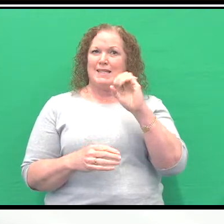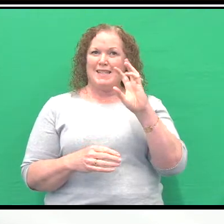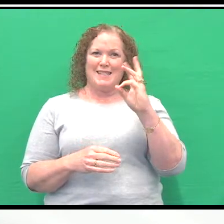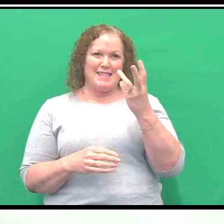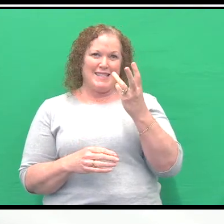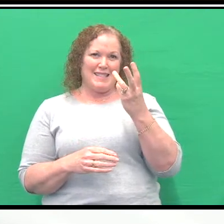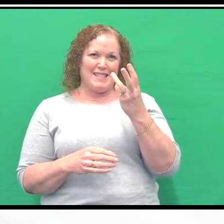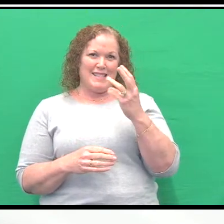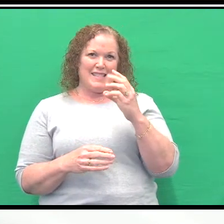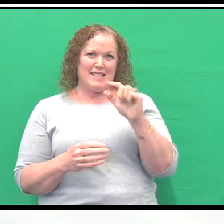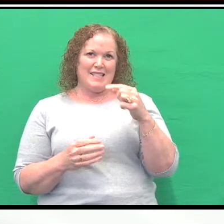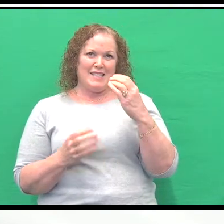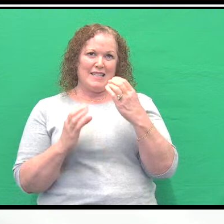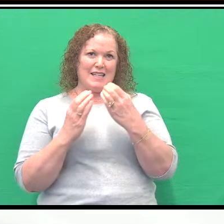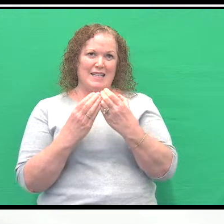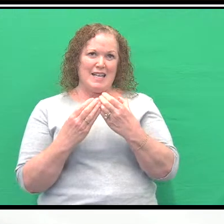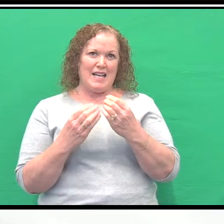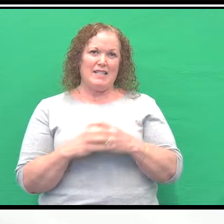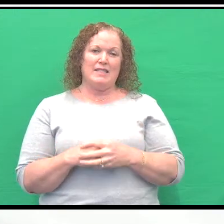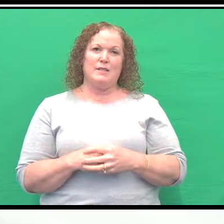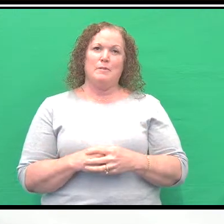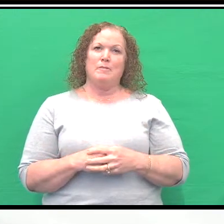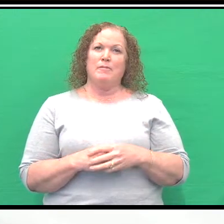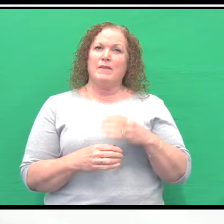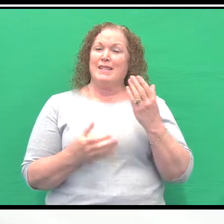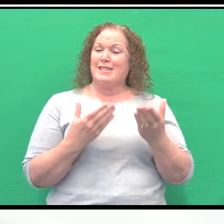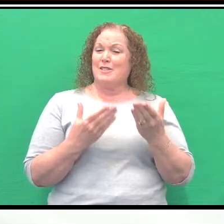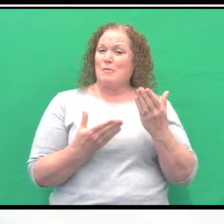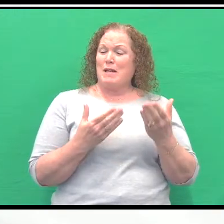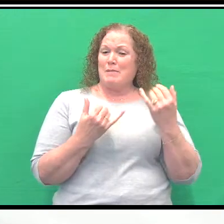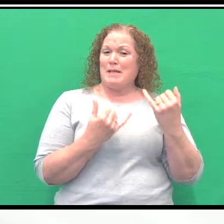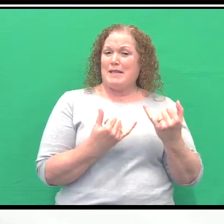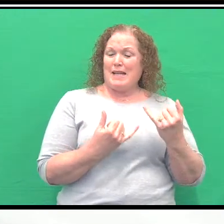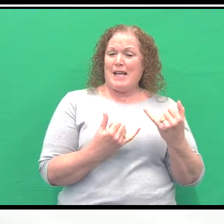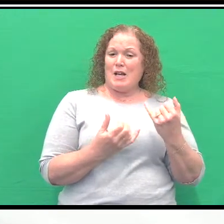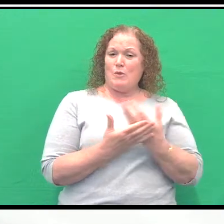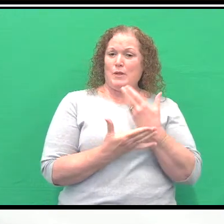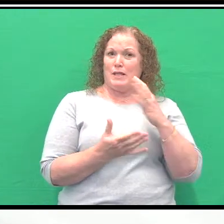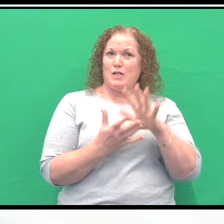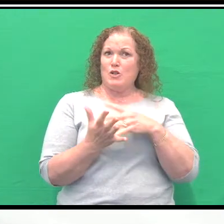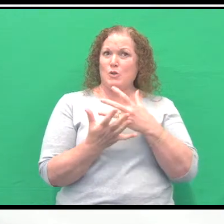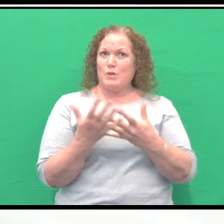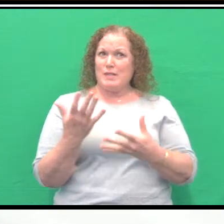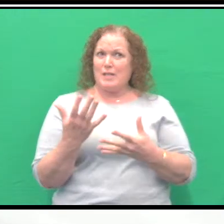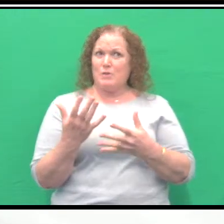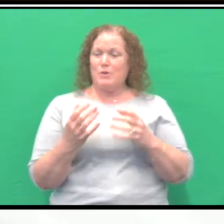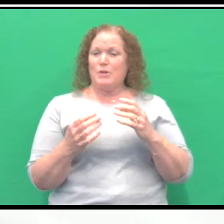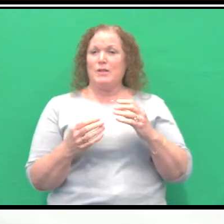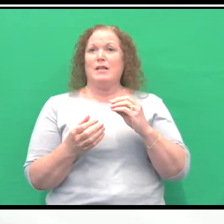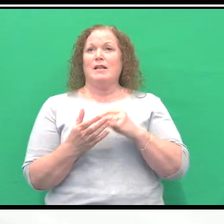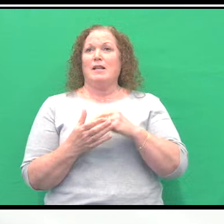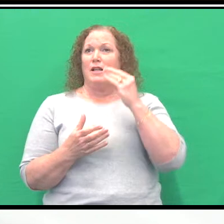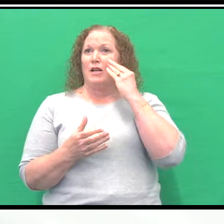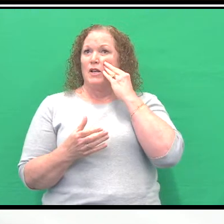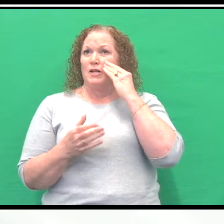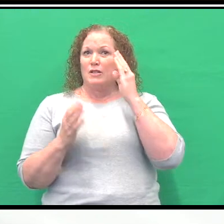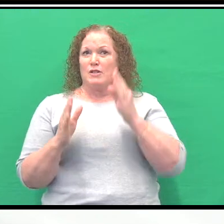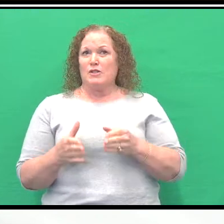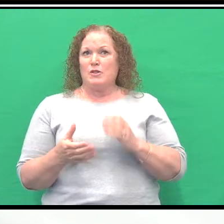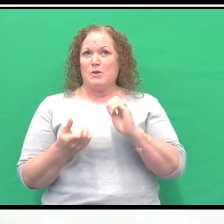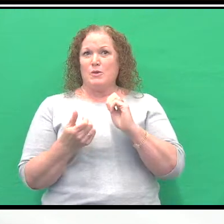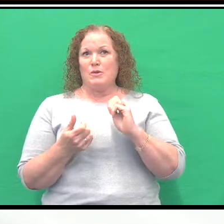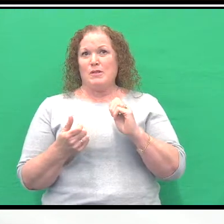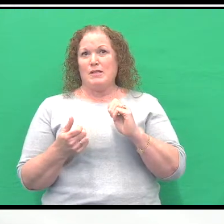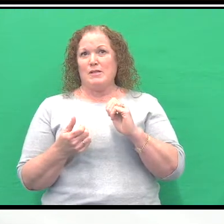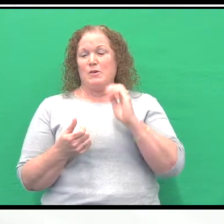cause that to maybe include a fifth and sixth period to accommodate enough time to be able to travel to a school